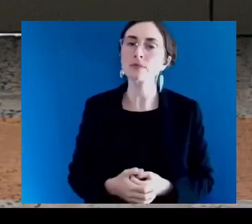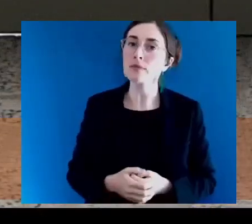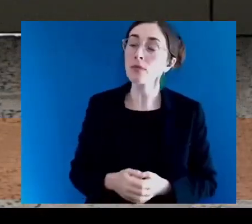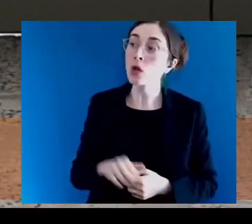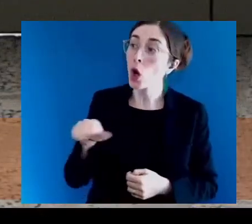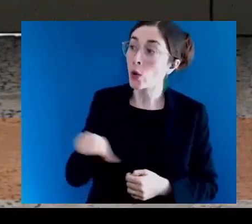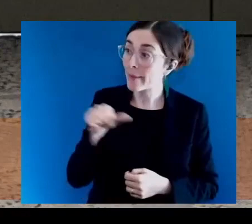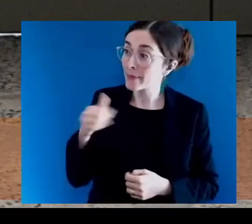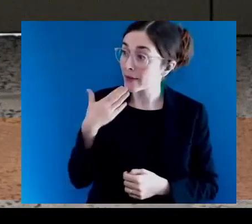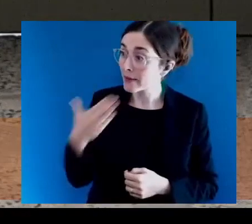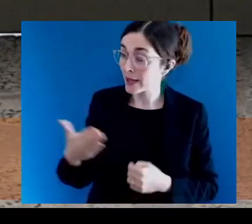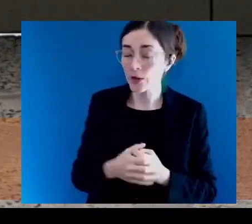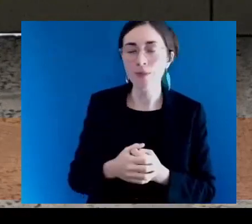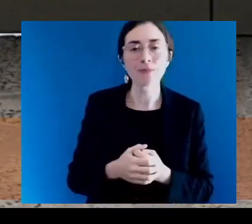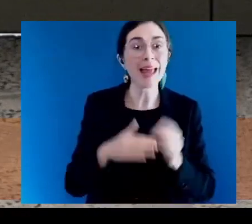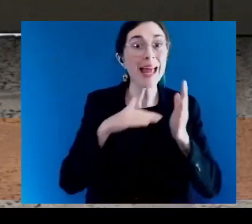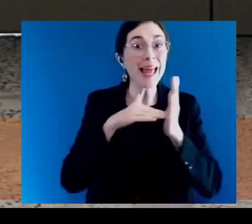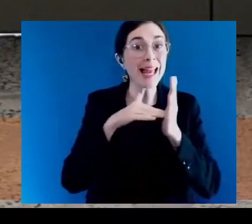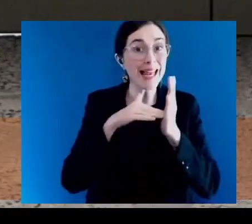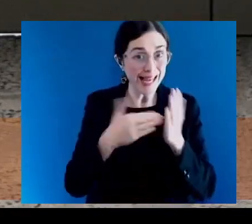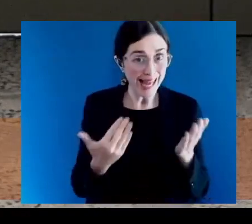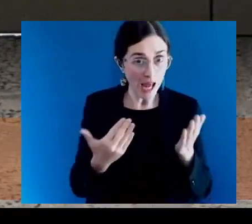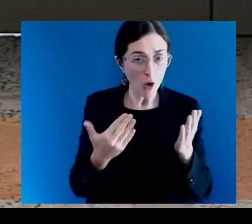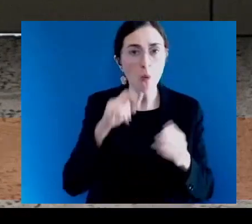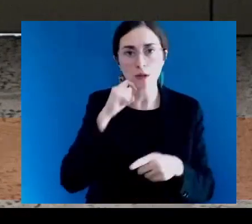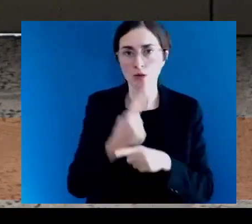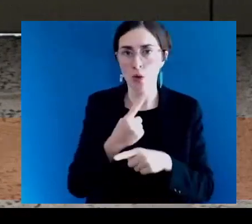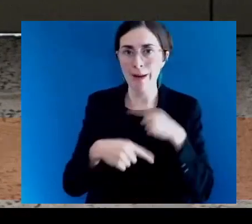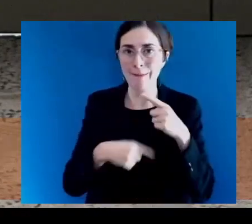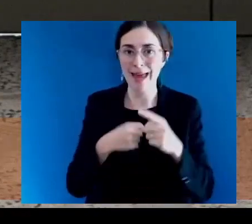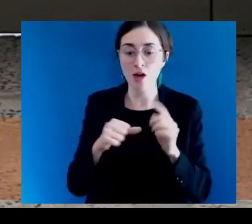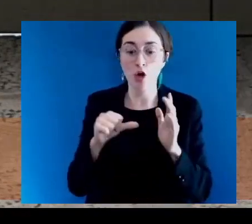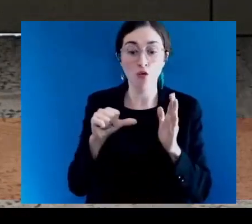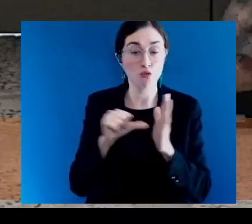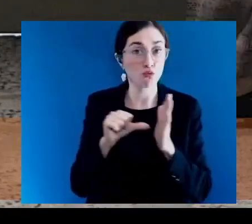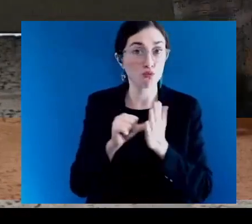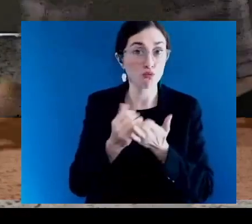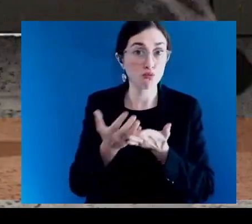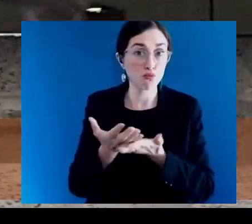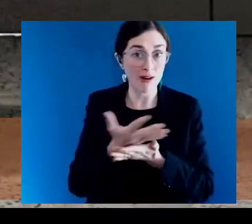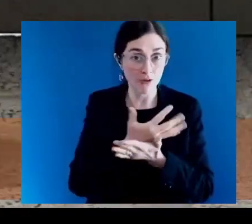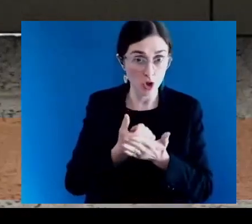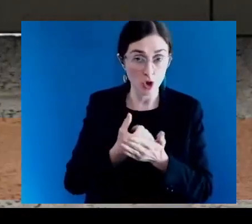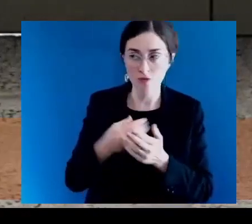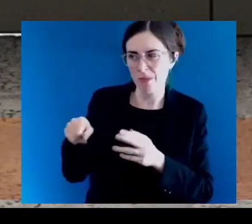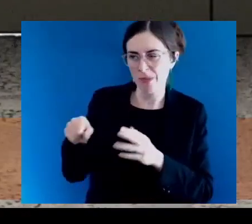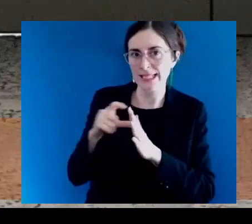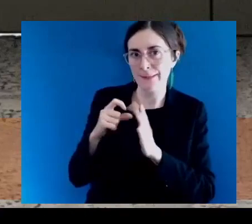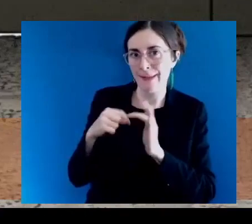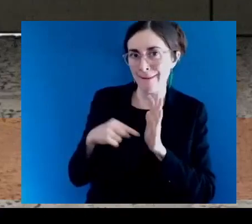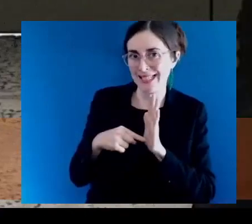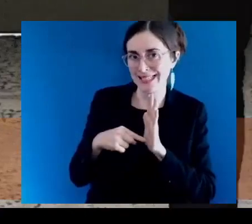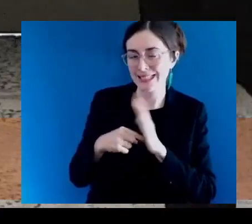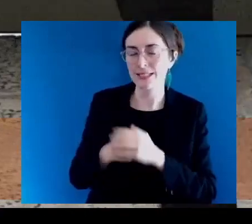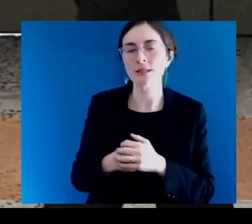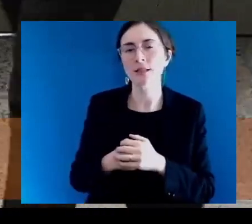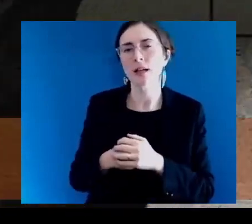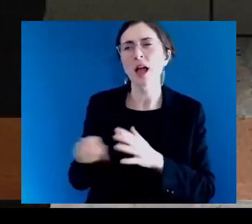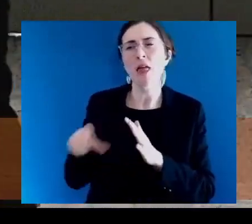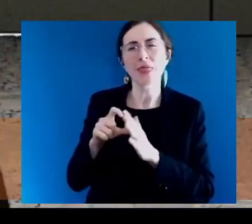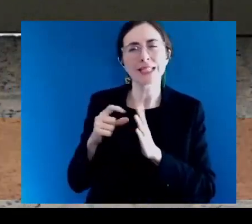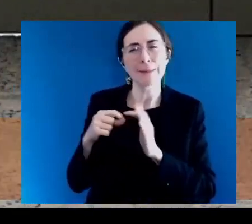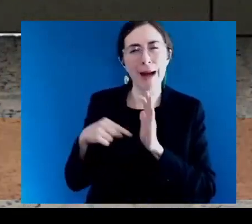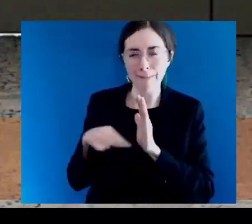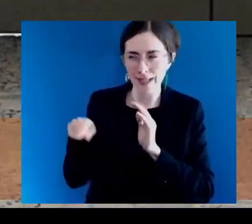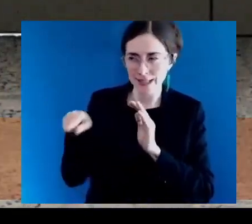the department response in terms of the revenues. The department provided some information in response